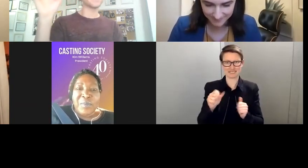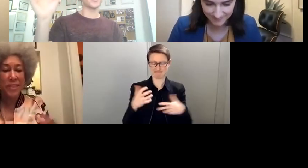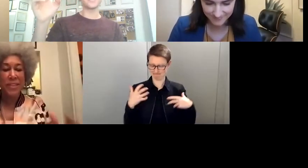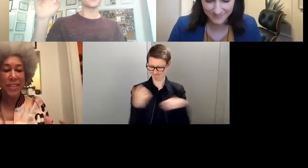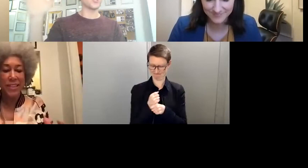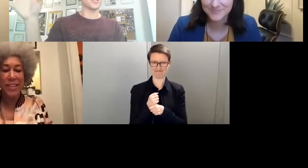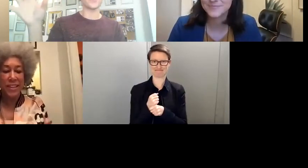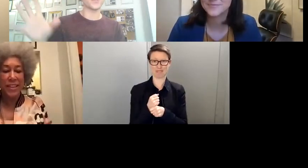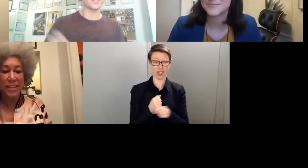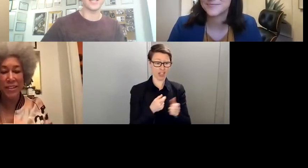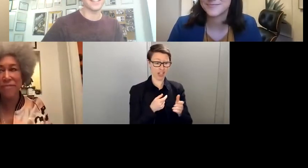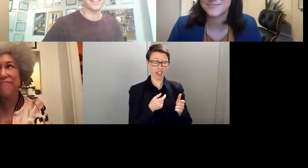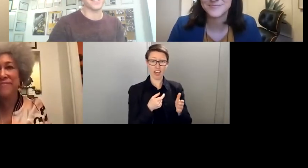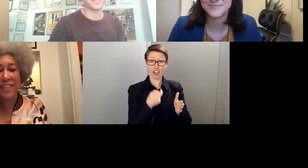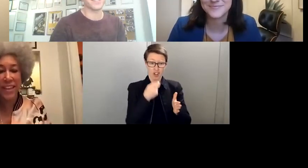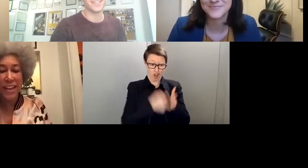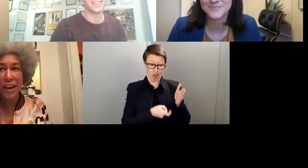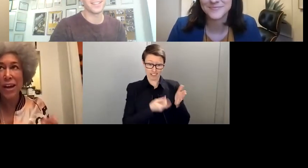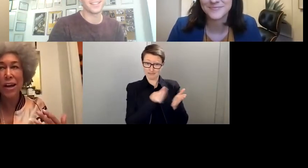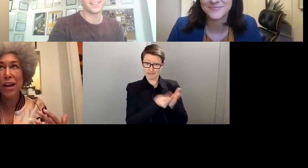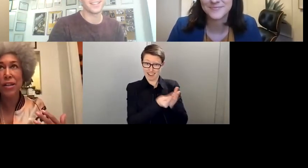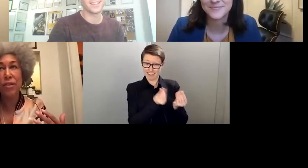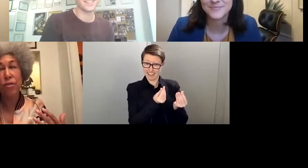okay. Monetary cost for the audience.